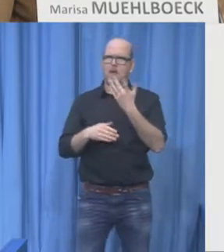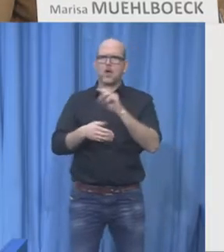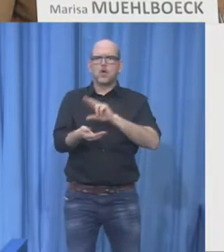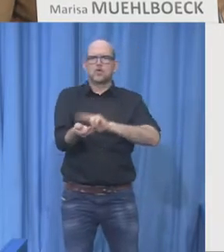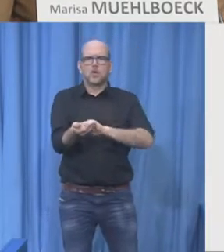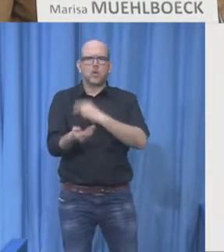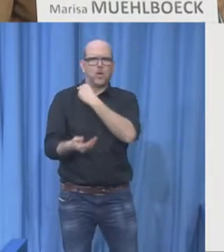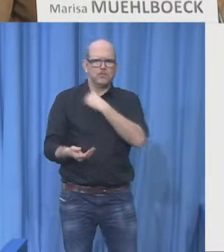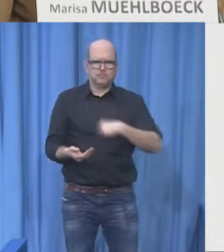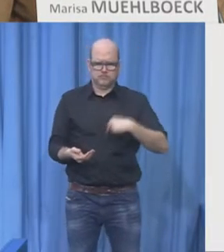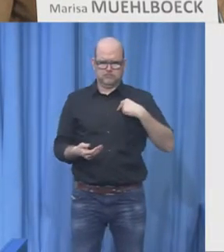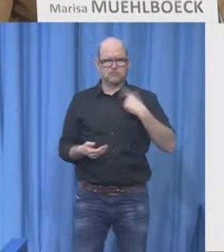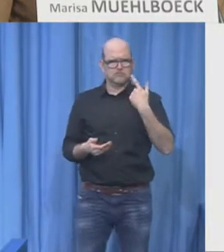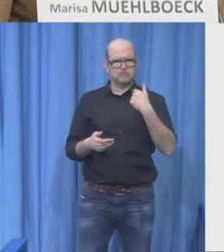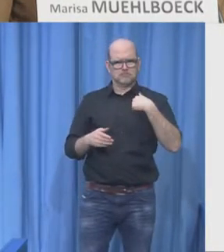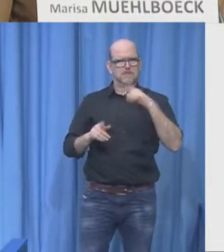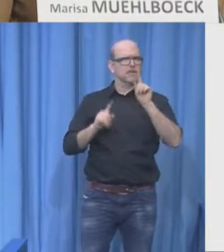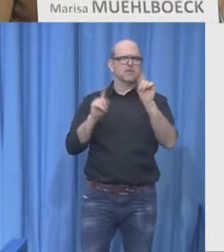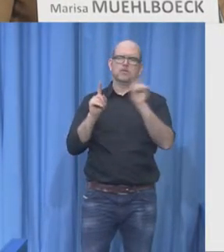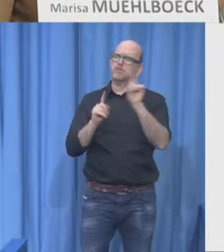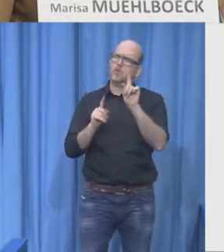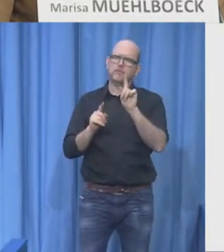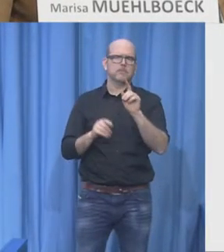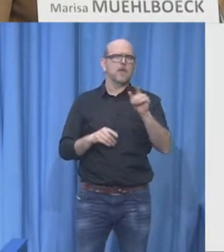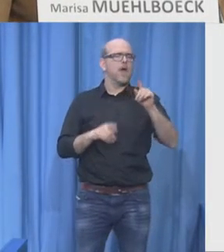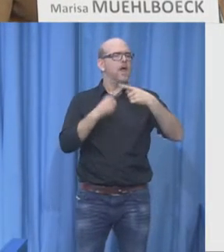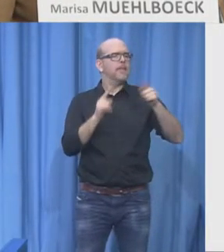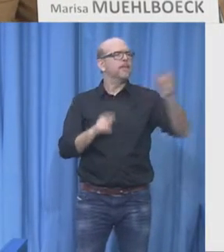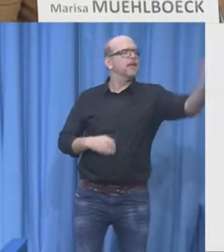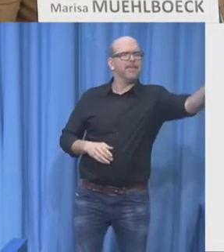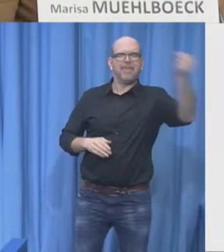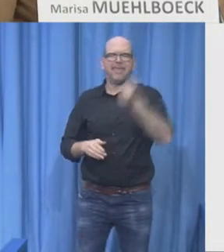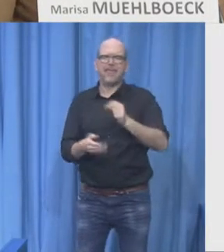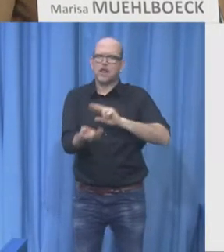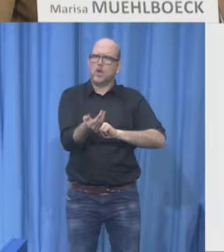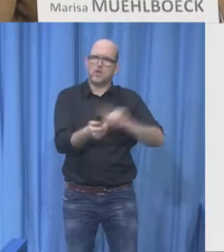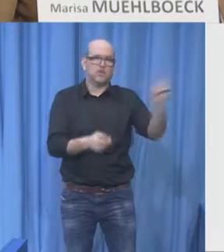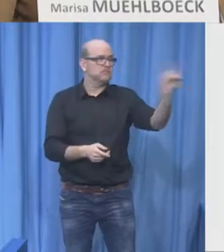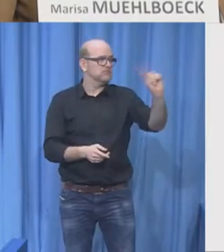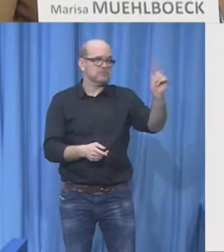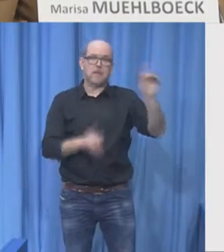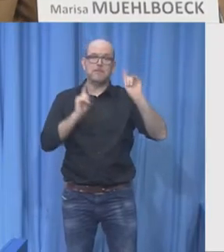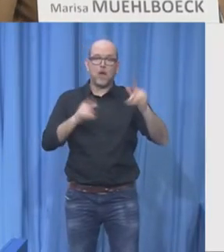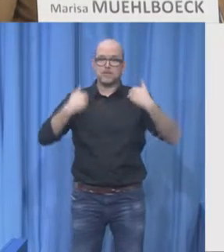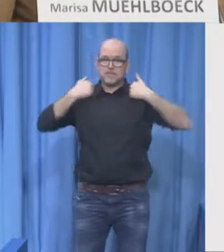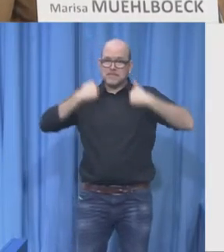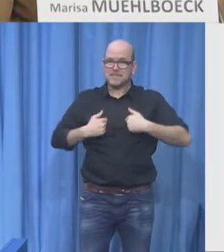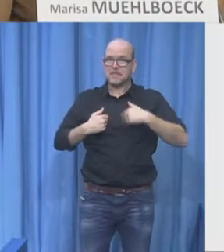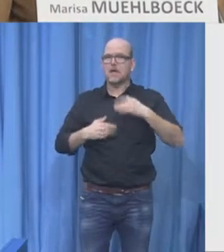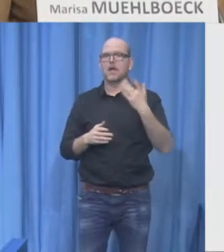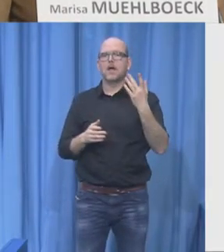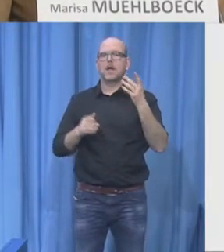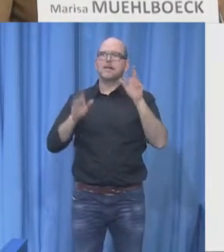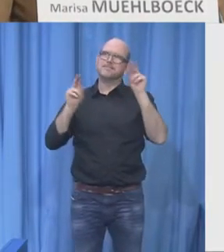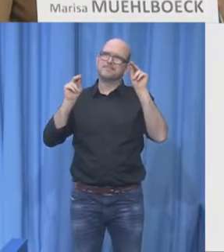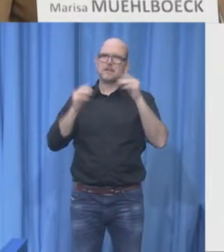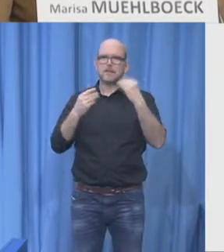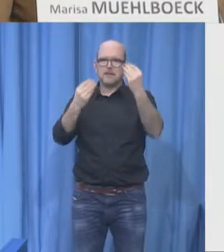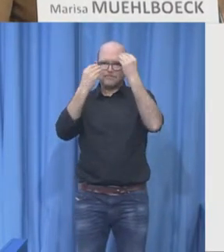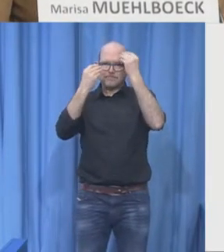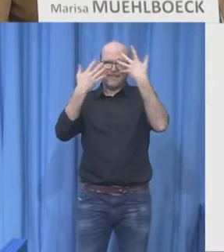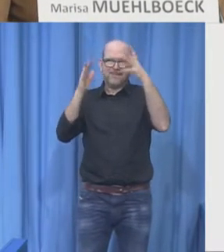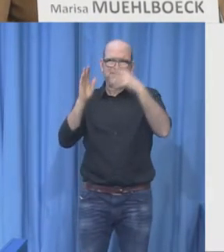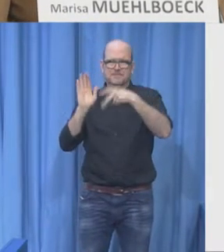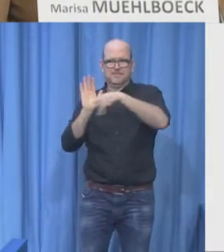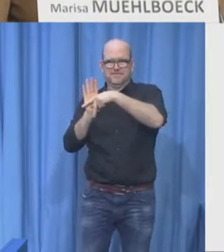such as the examination of the female breast. And we have the same situation with almost any medical service, unless